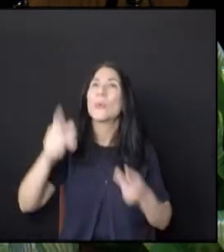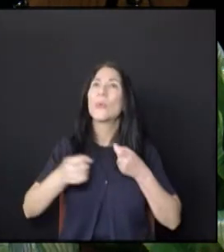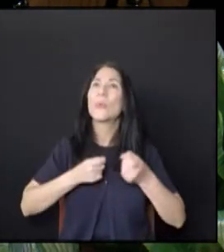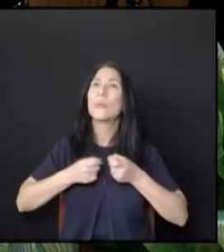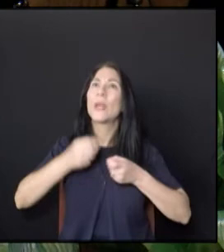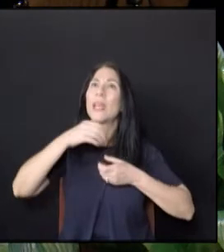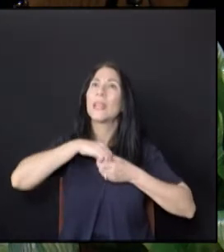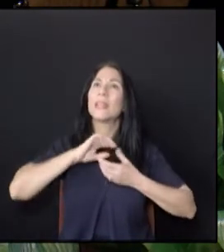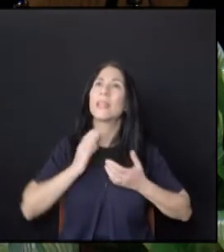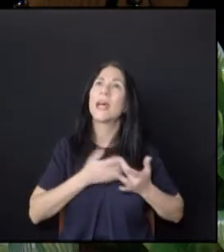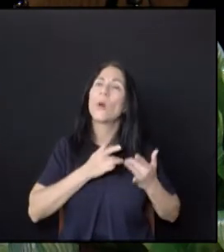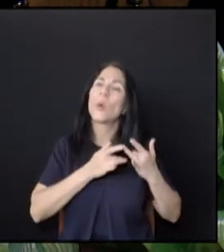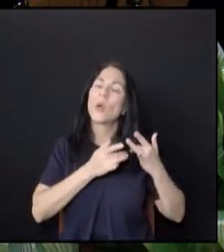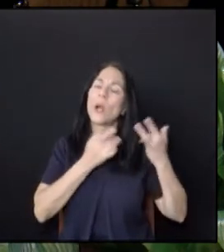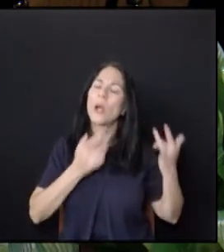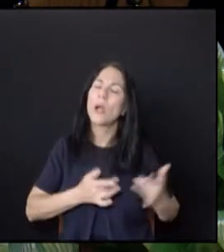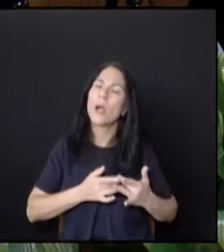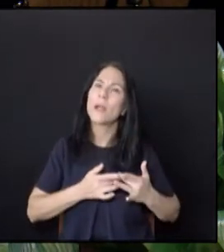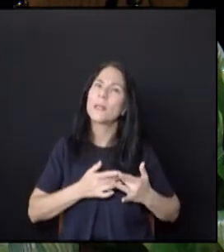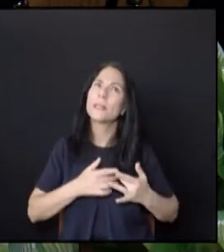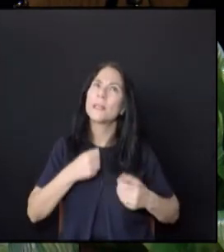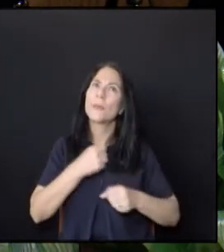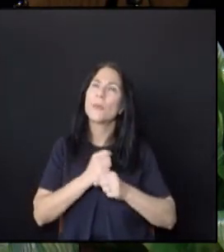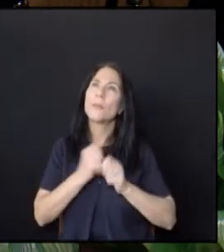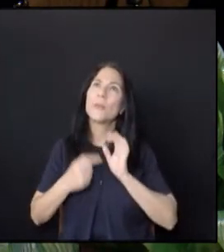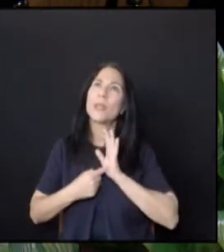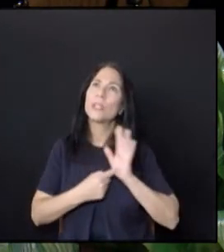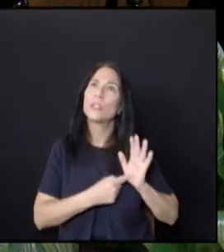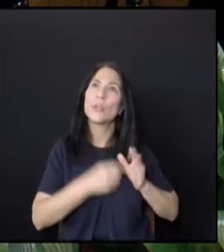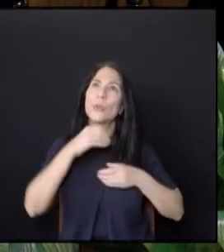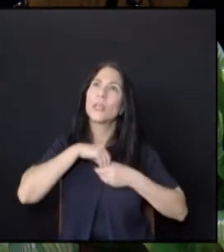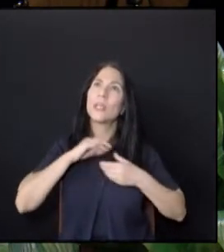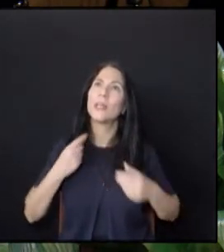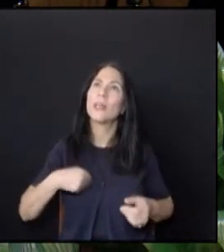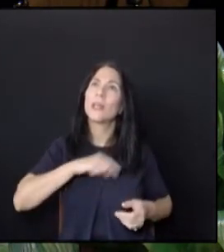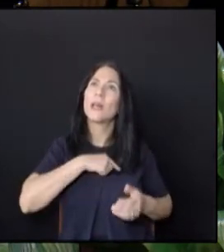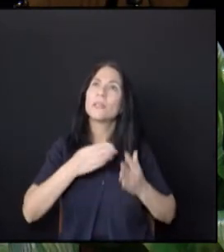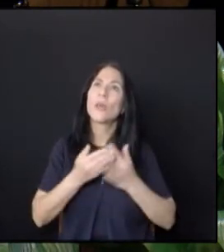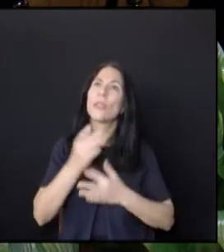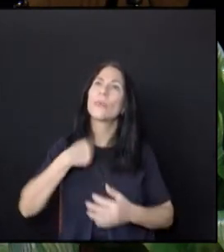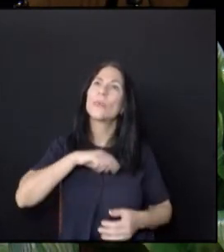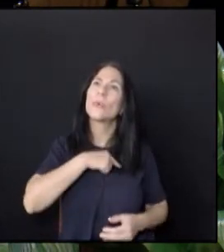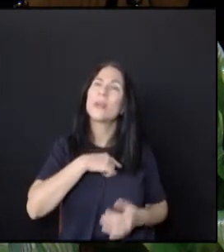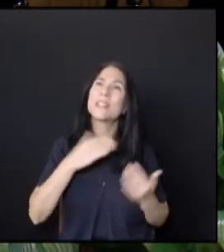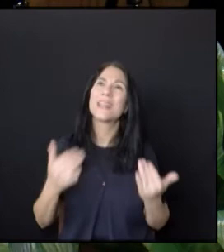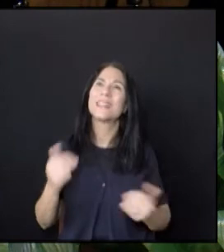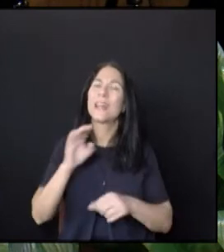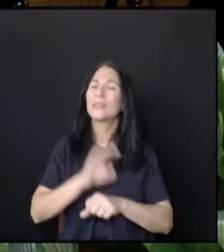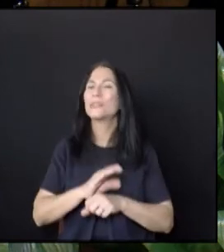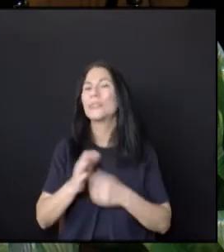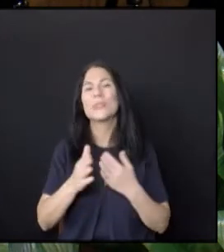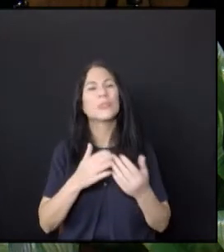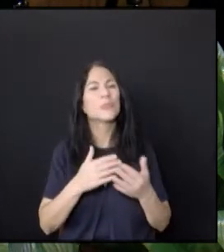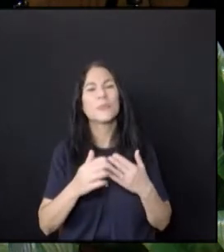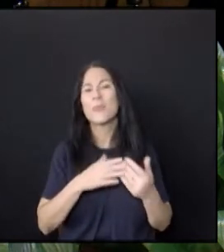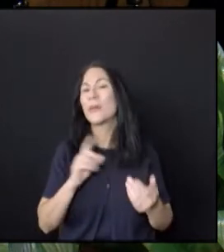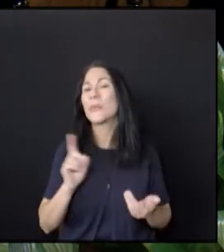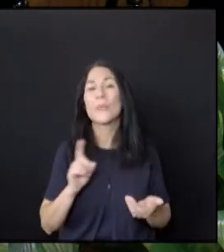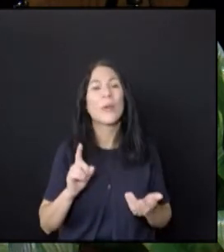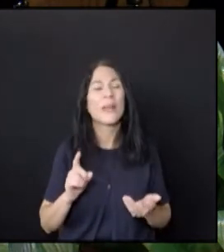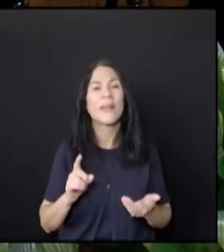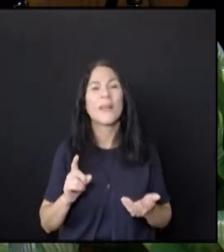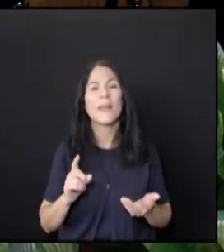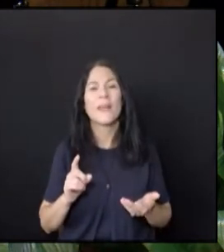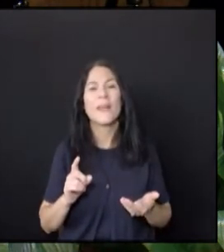made manifest in us and through us as it first was in Jesus Christ. And so now, church, wherever we may be, Let